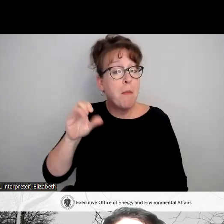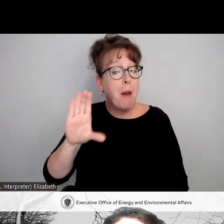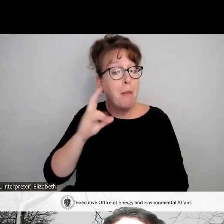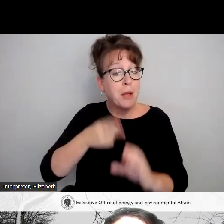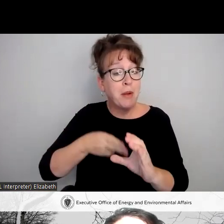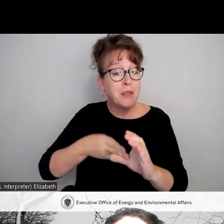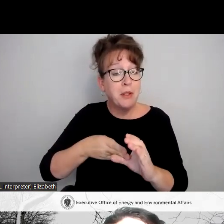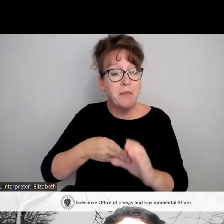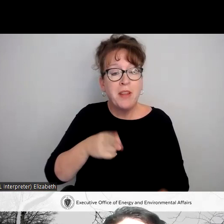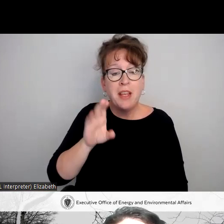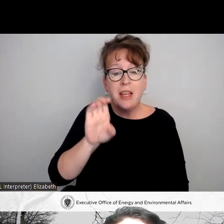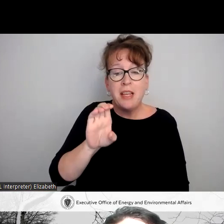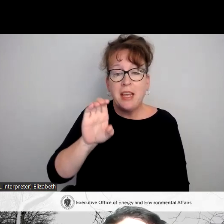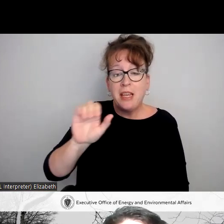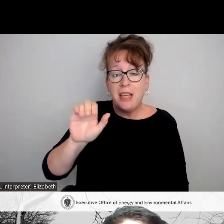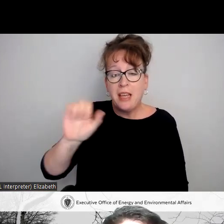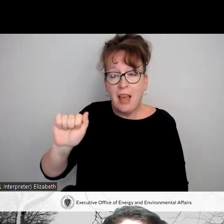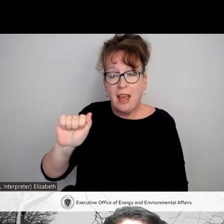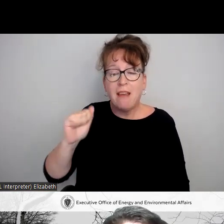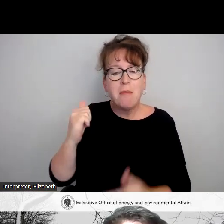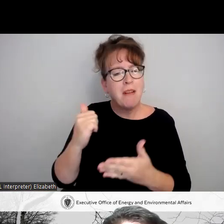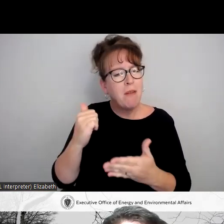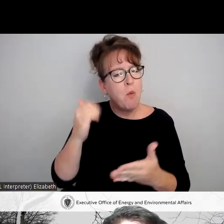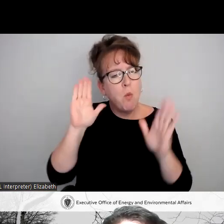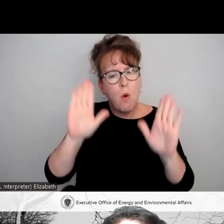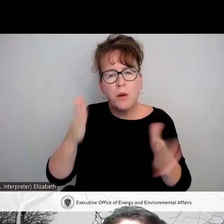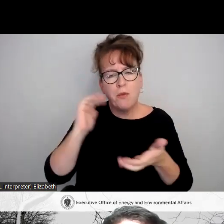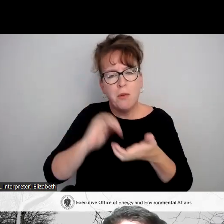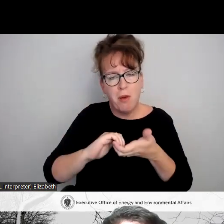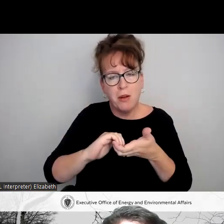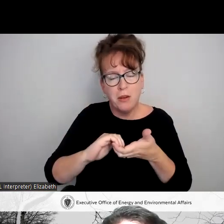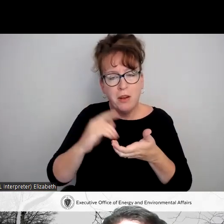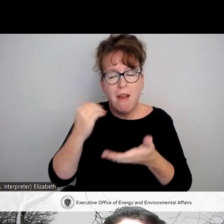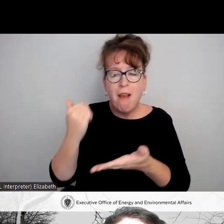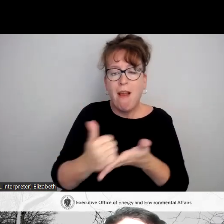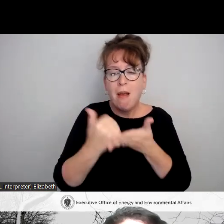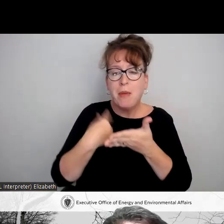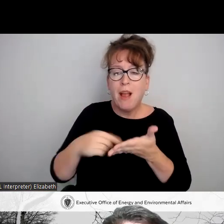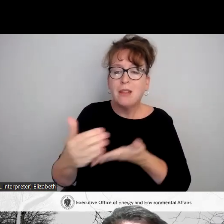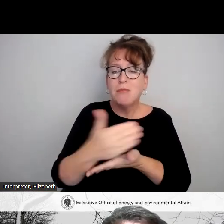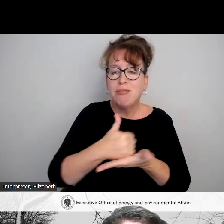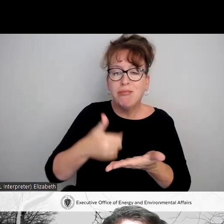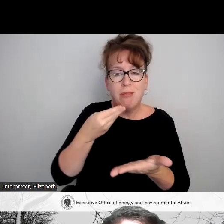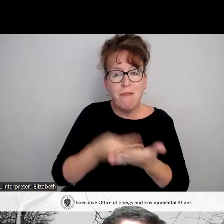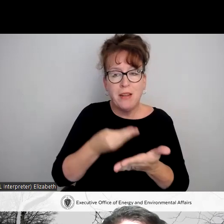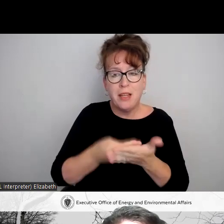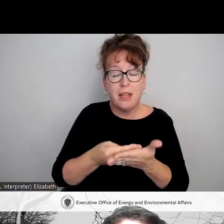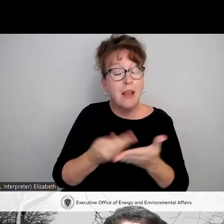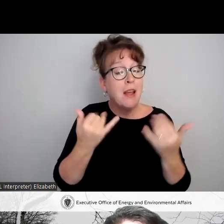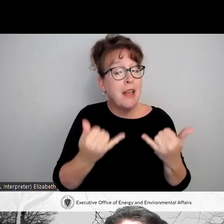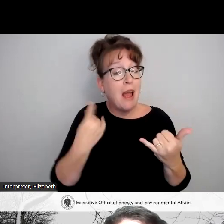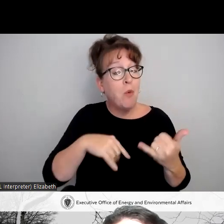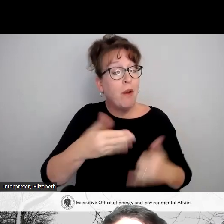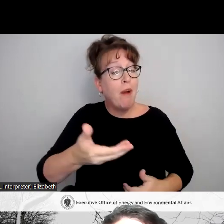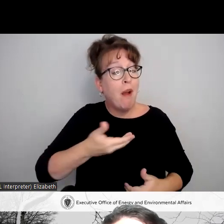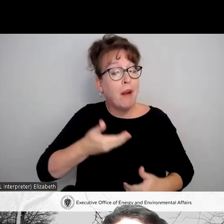terrific partner in helping us obtain funding and support for a new position. We are hiring a director of environmental